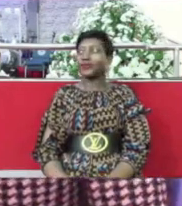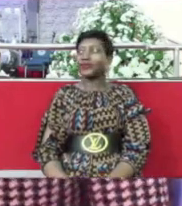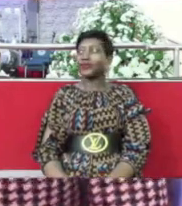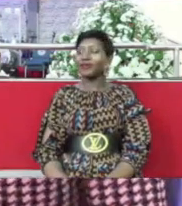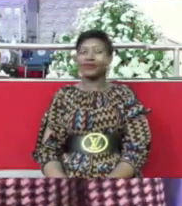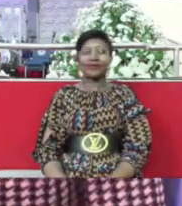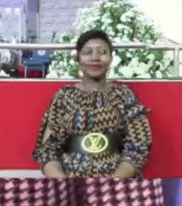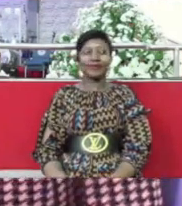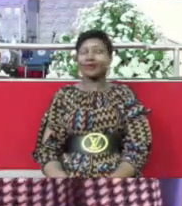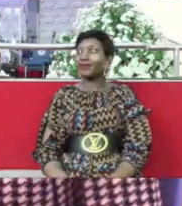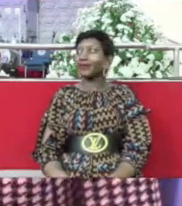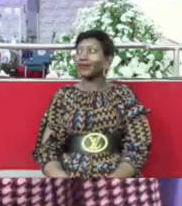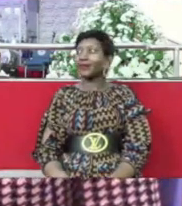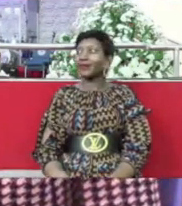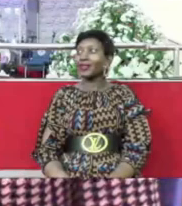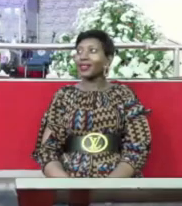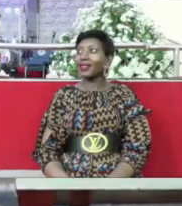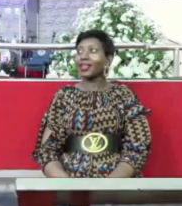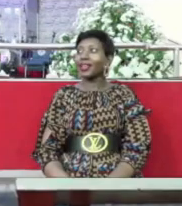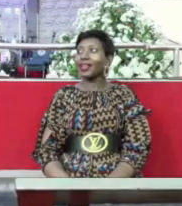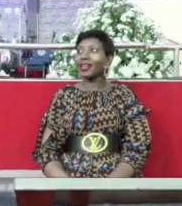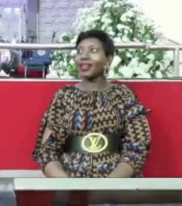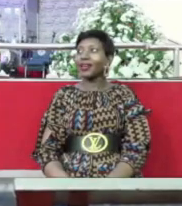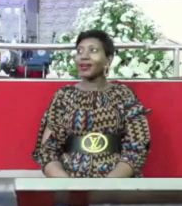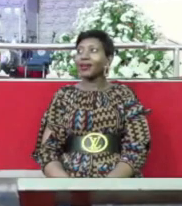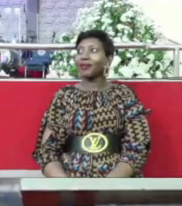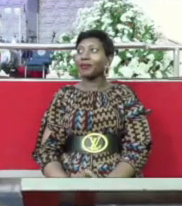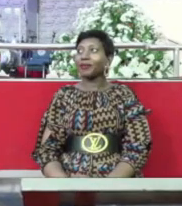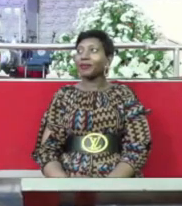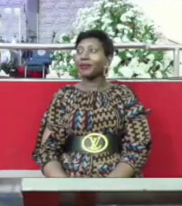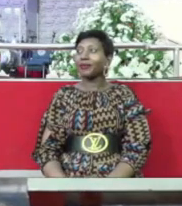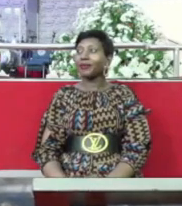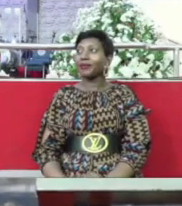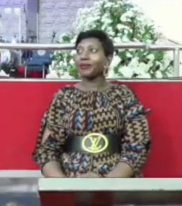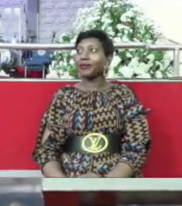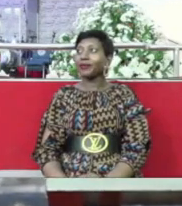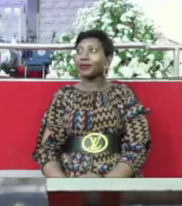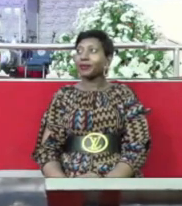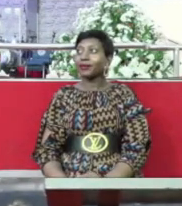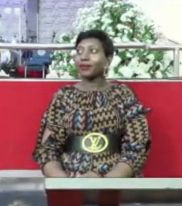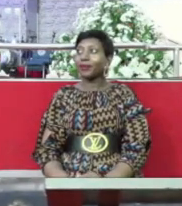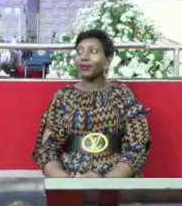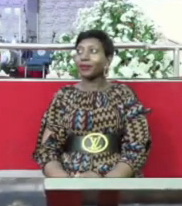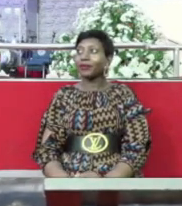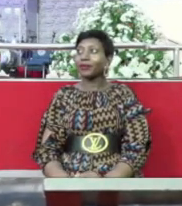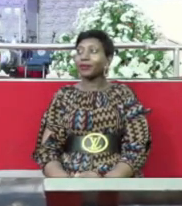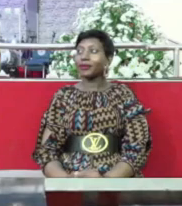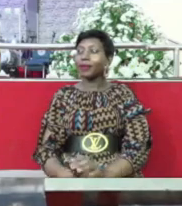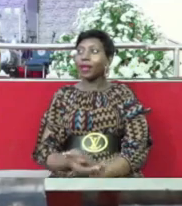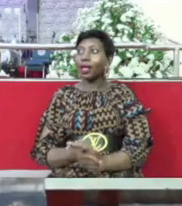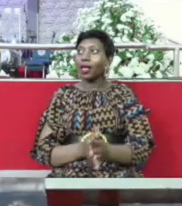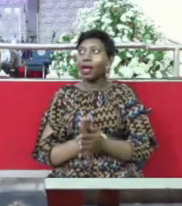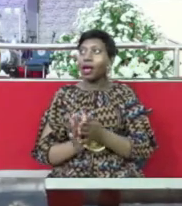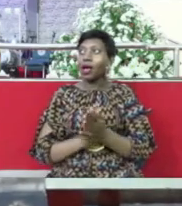Lakini kuna mtu moja alinoki. There was somebody who... Na nafikiria alikuwa kwa kina Marera huko Kangema. And he was at Alipo